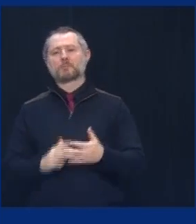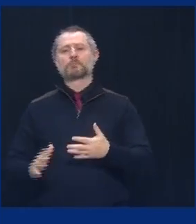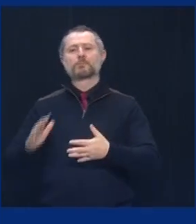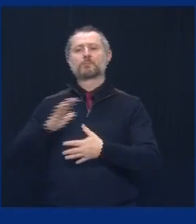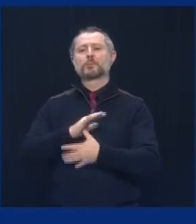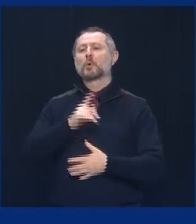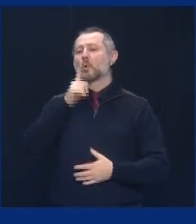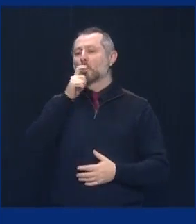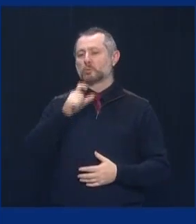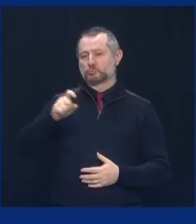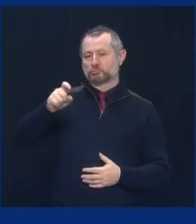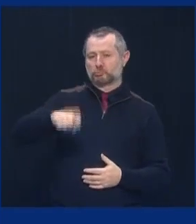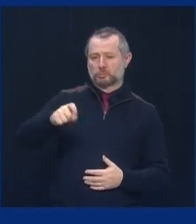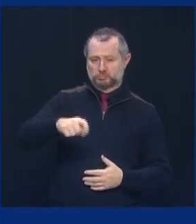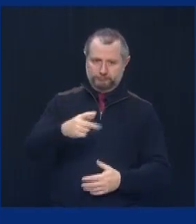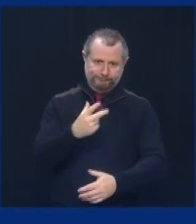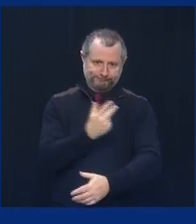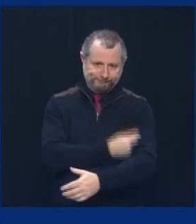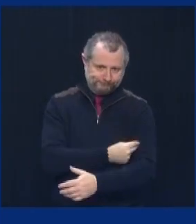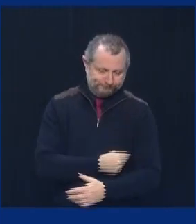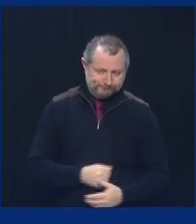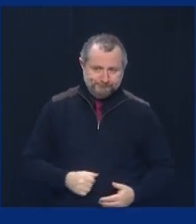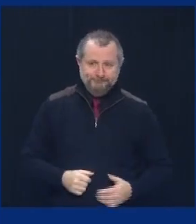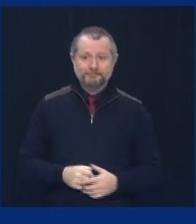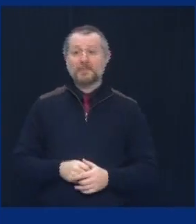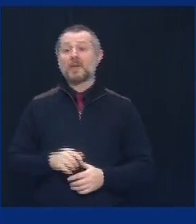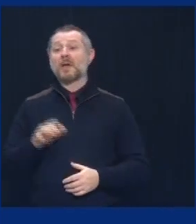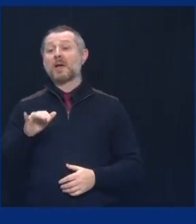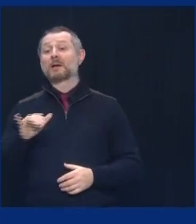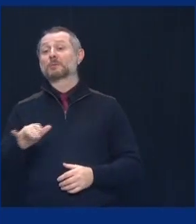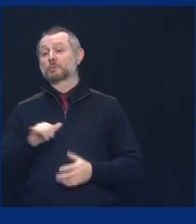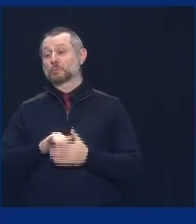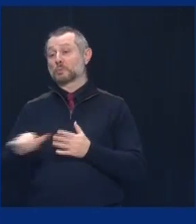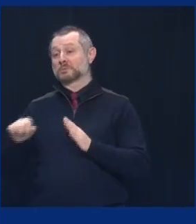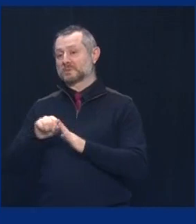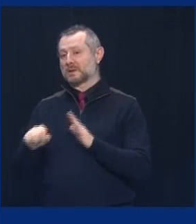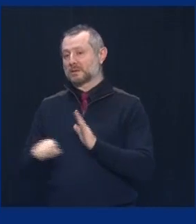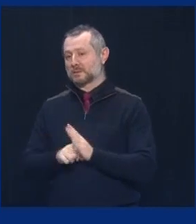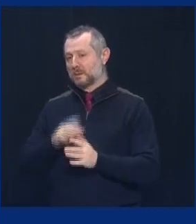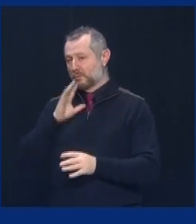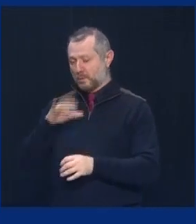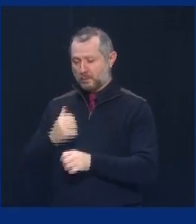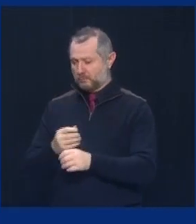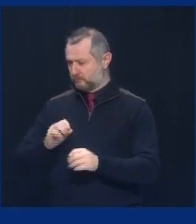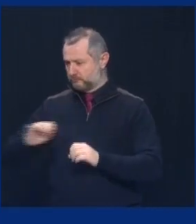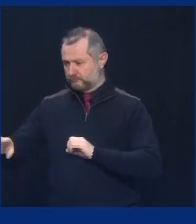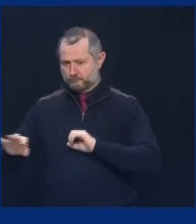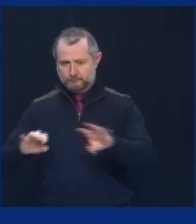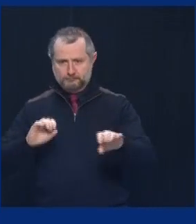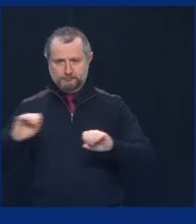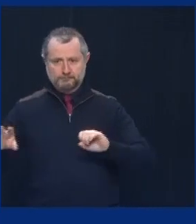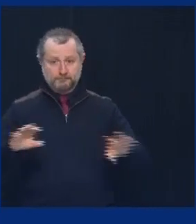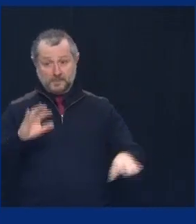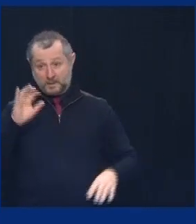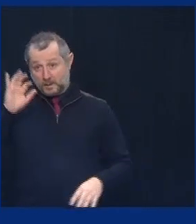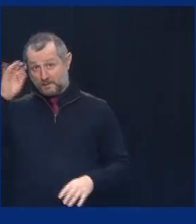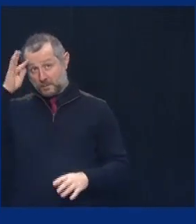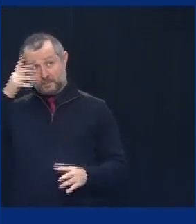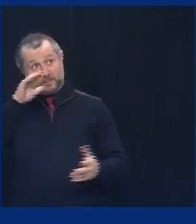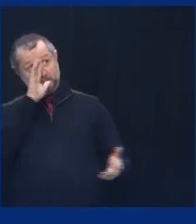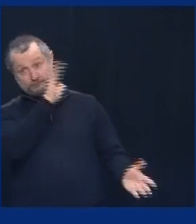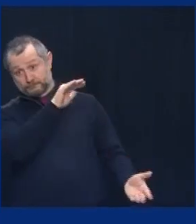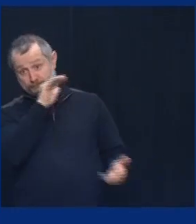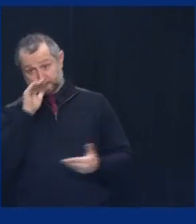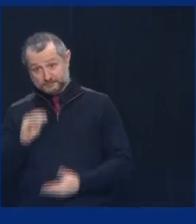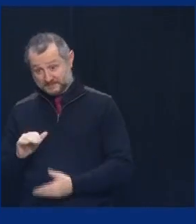the vaccine. It's then allocated by the state. Federal government delivers pursuant to a state